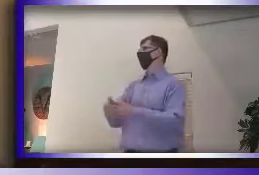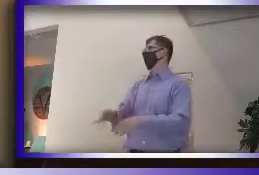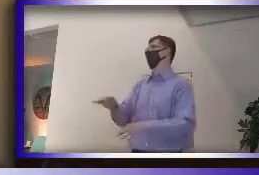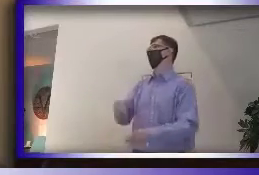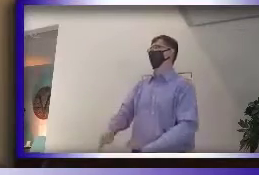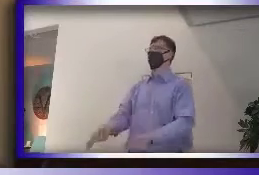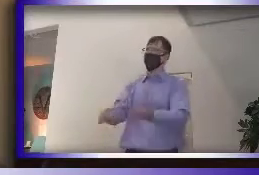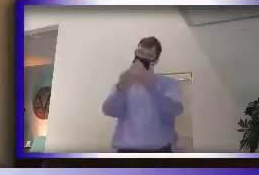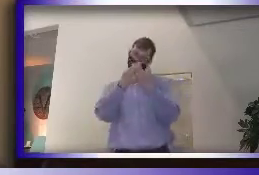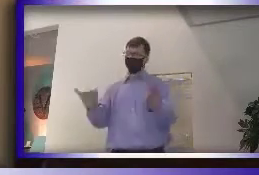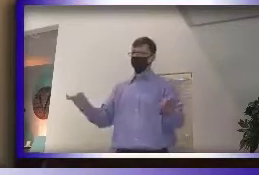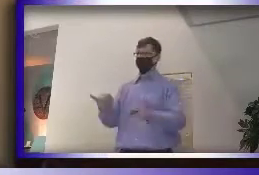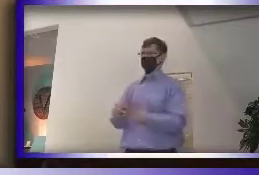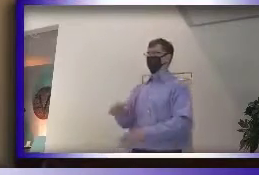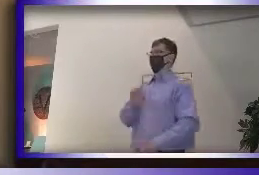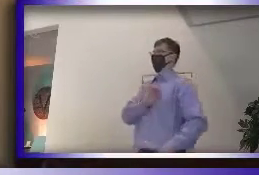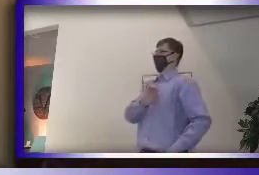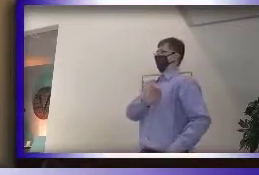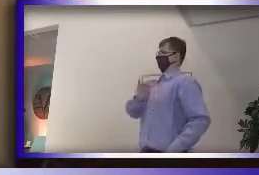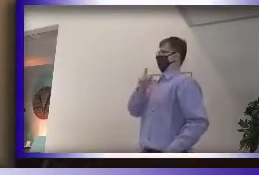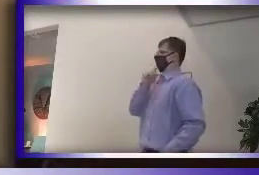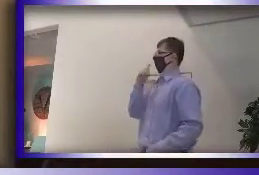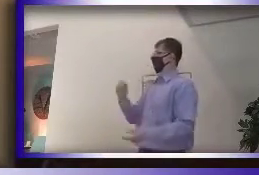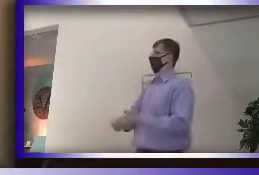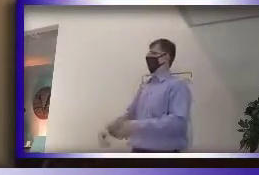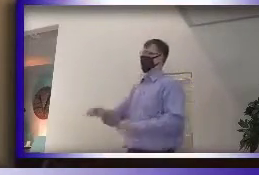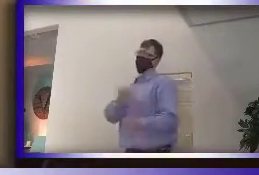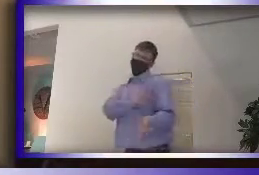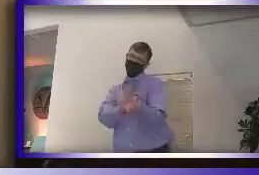much personality. It had to burst out sometimes.